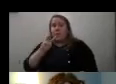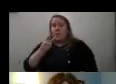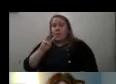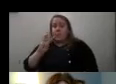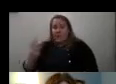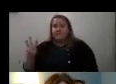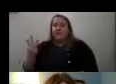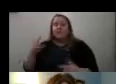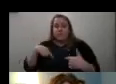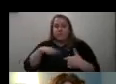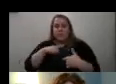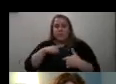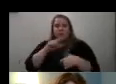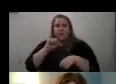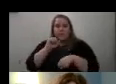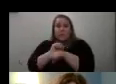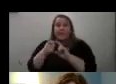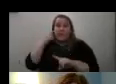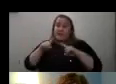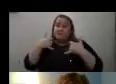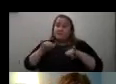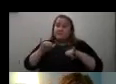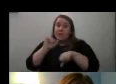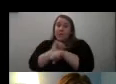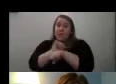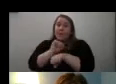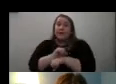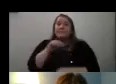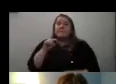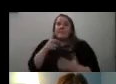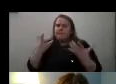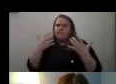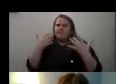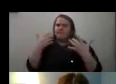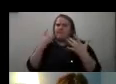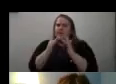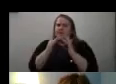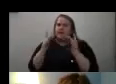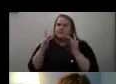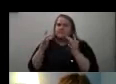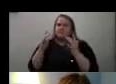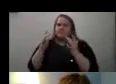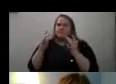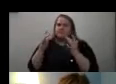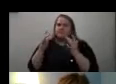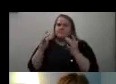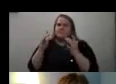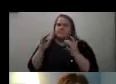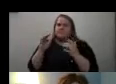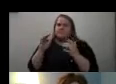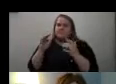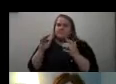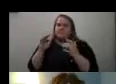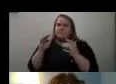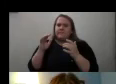working from home, but we are all working, and there is a lot of online content that you can find at both of our websites. There are